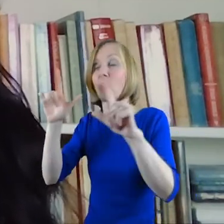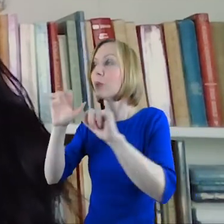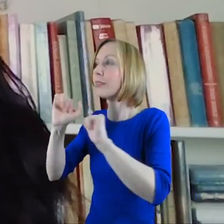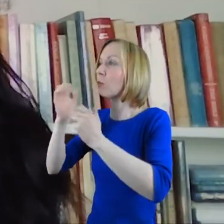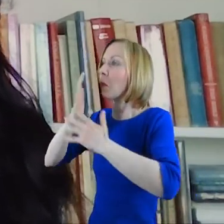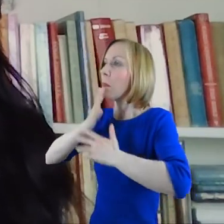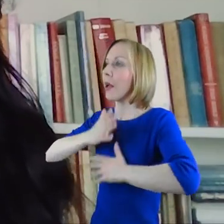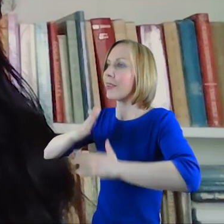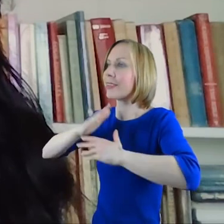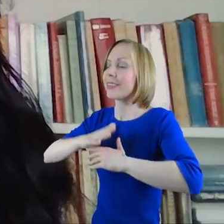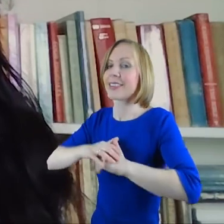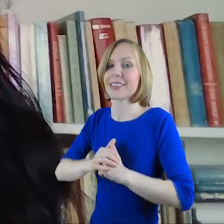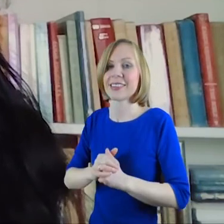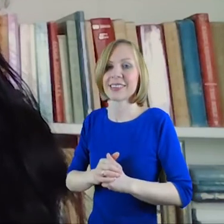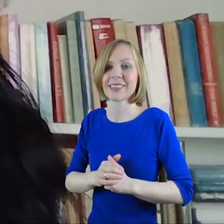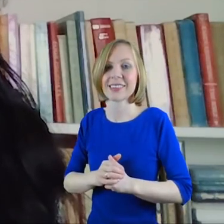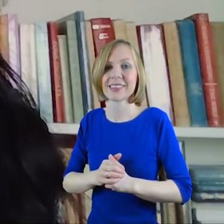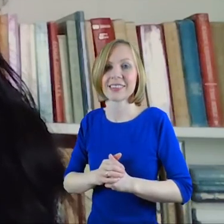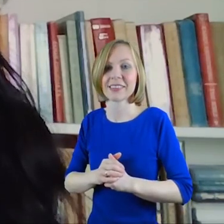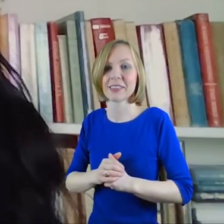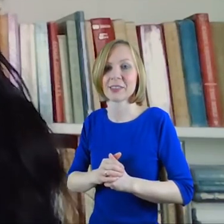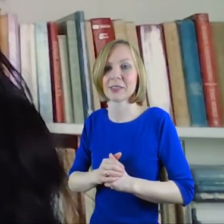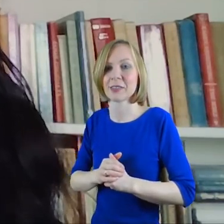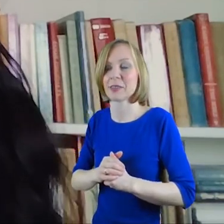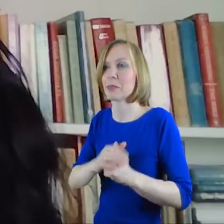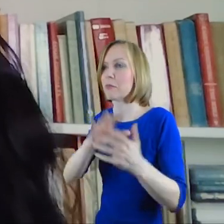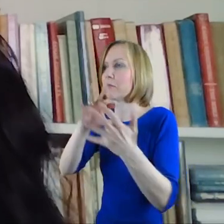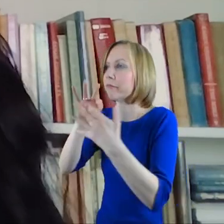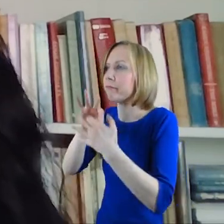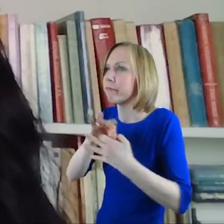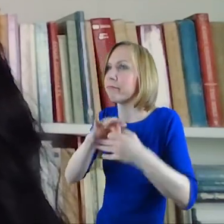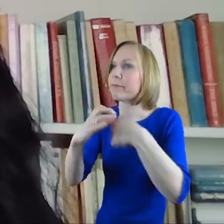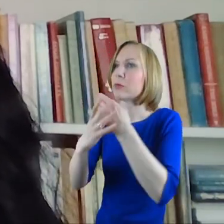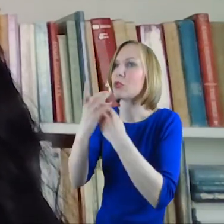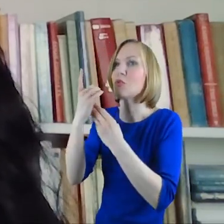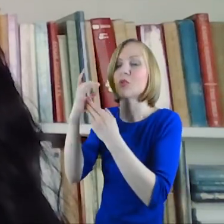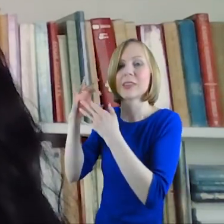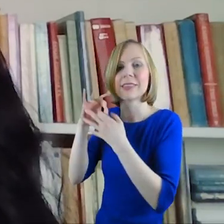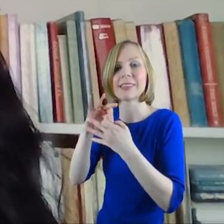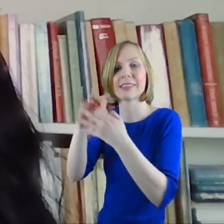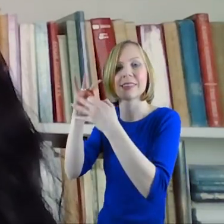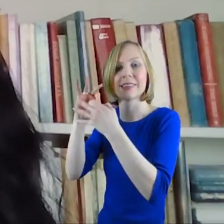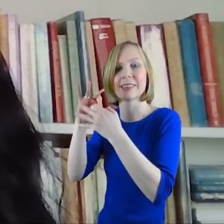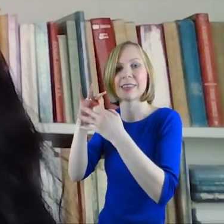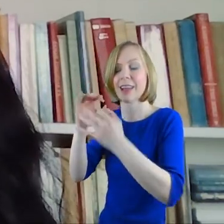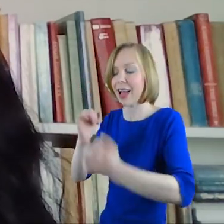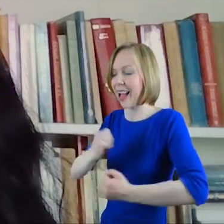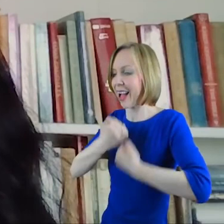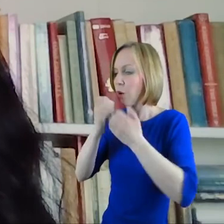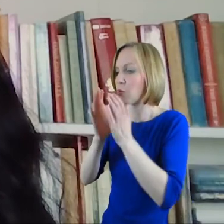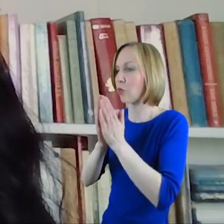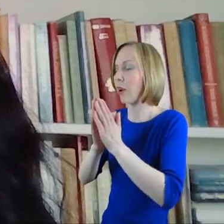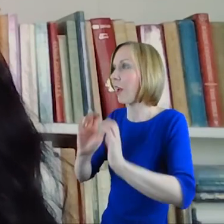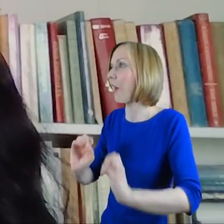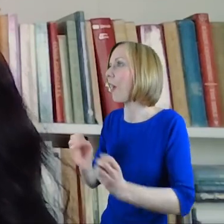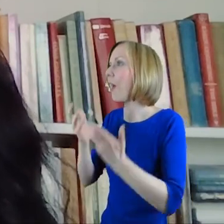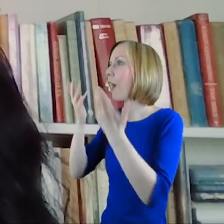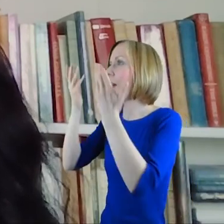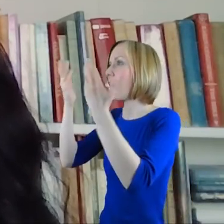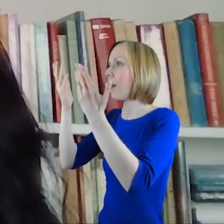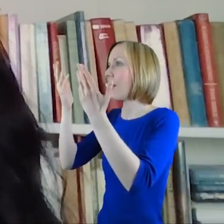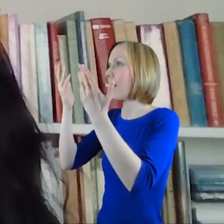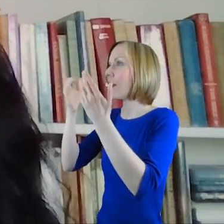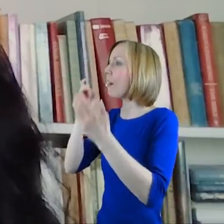Lord, in your mercy, in that harmonious trinity, hear our prayer,